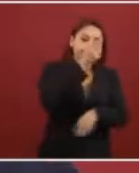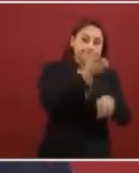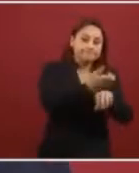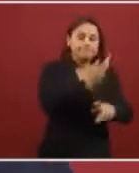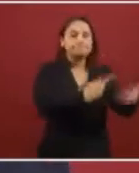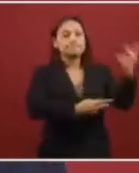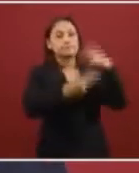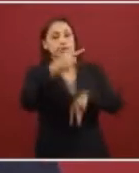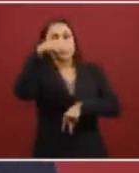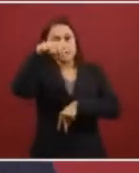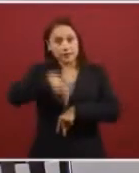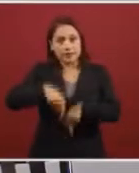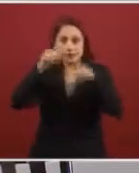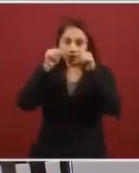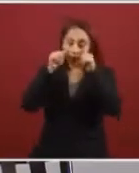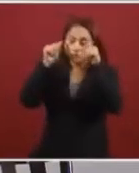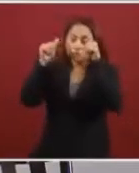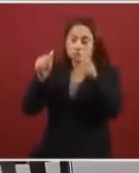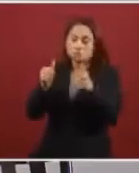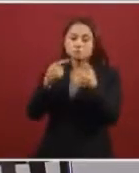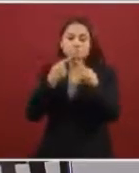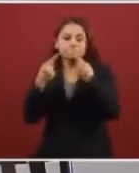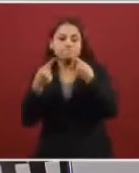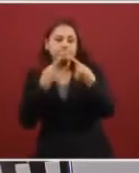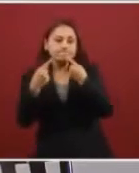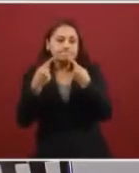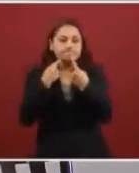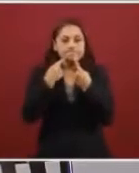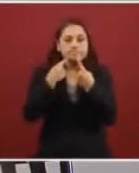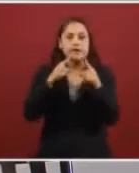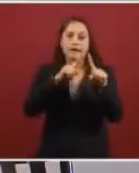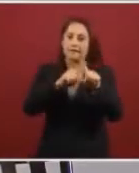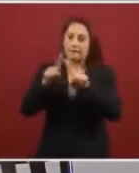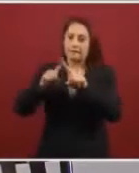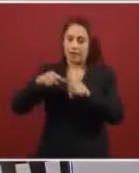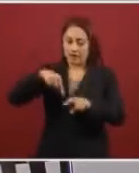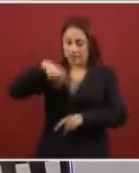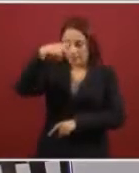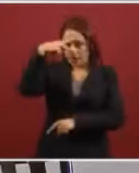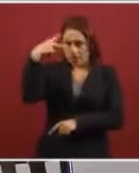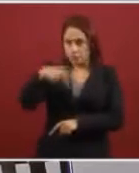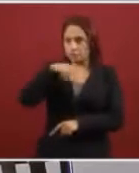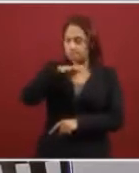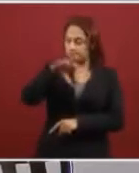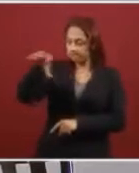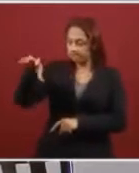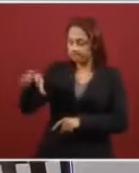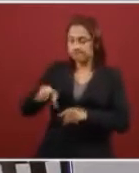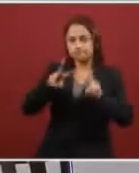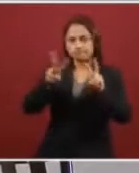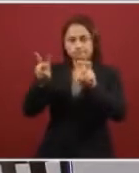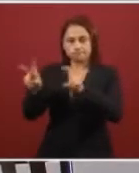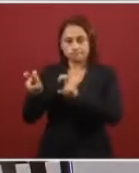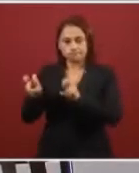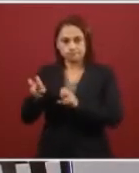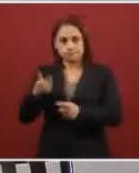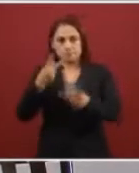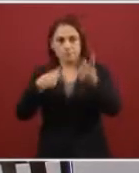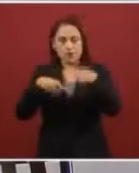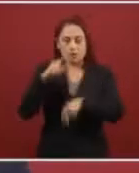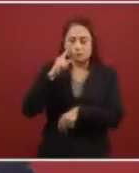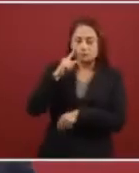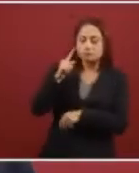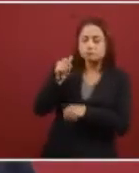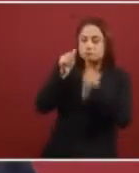escuchar to listen. Puntos de vista de todos los sectores. From all the sectors. Del país of our sobre